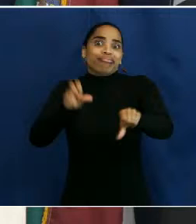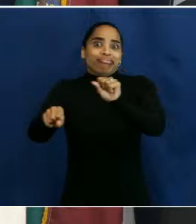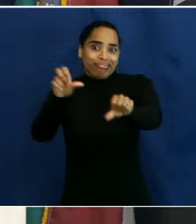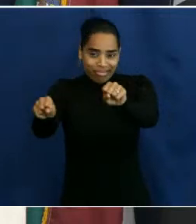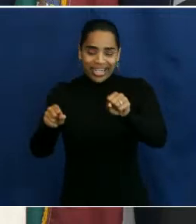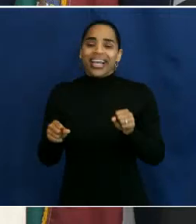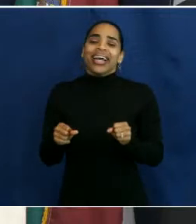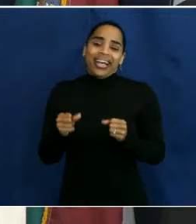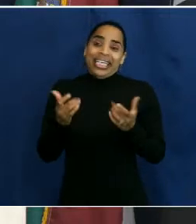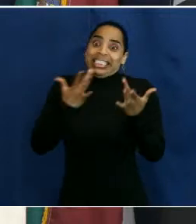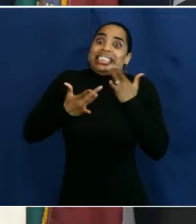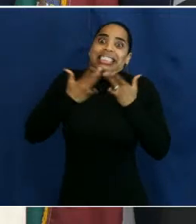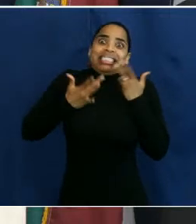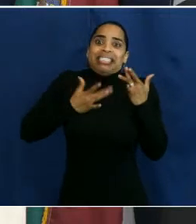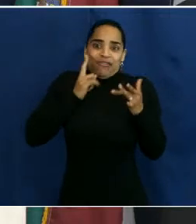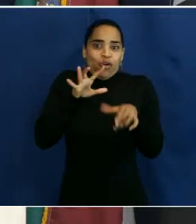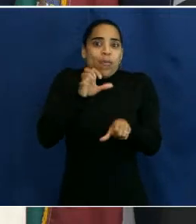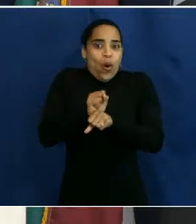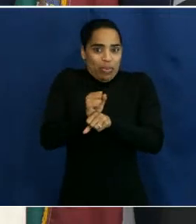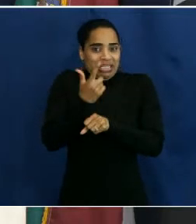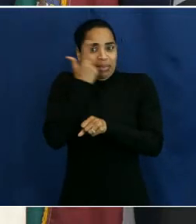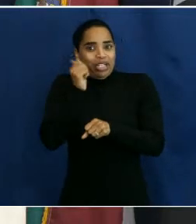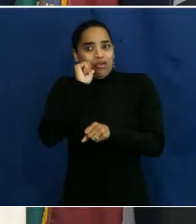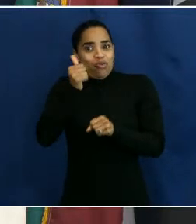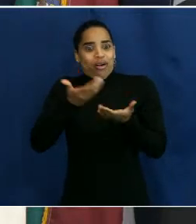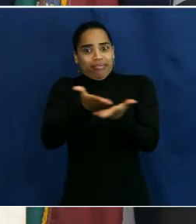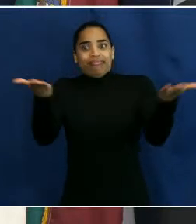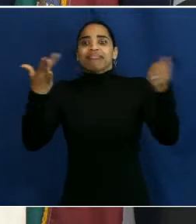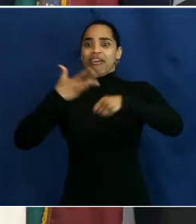at a place where it's very hard to get an appointment for a little bit.